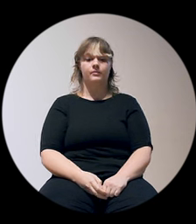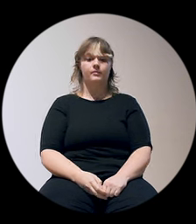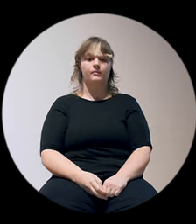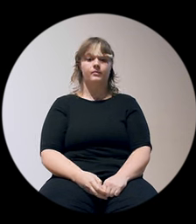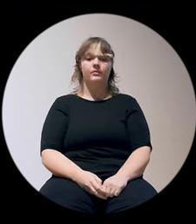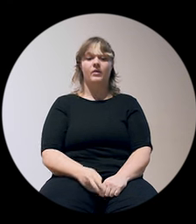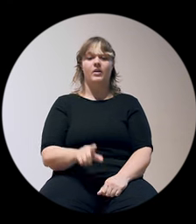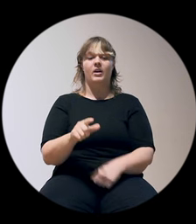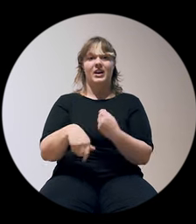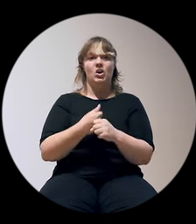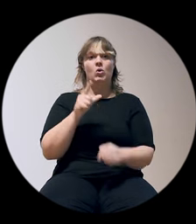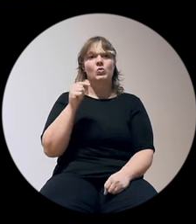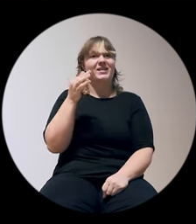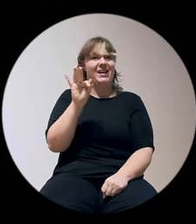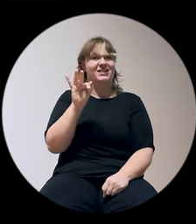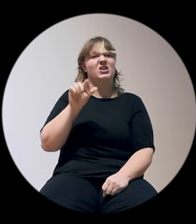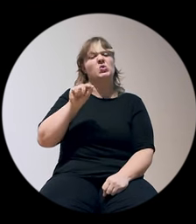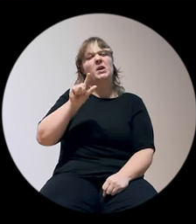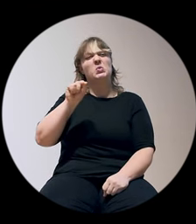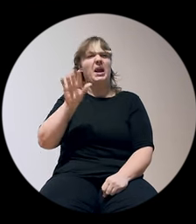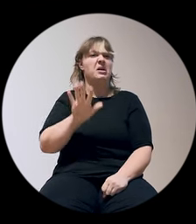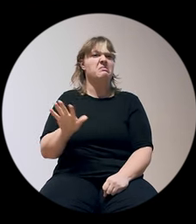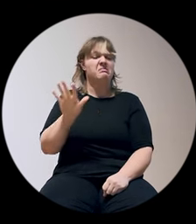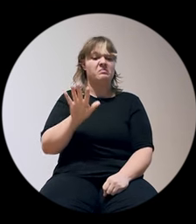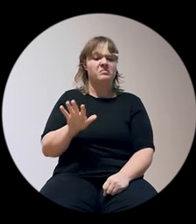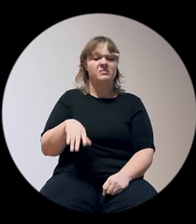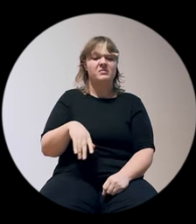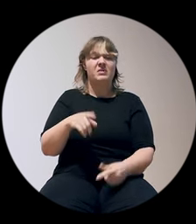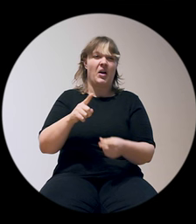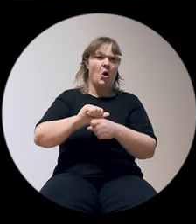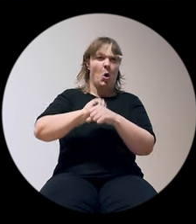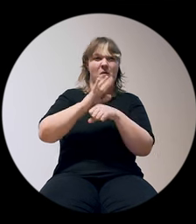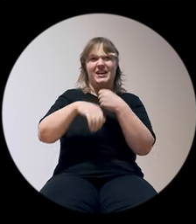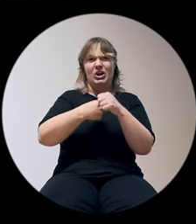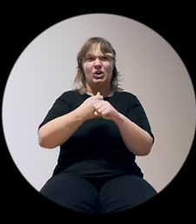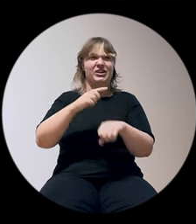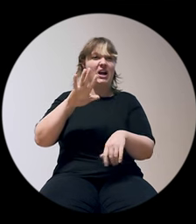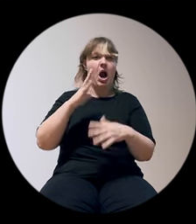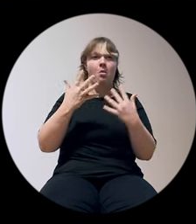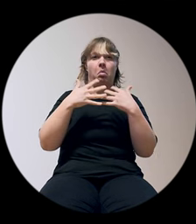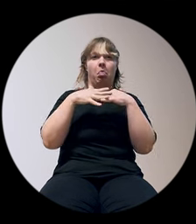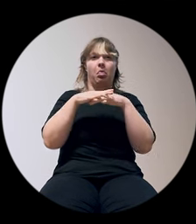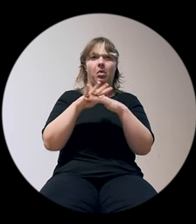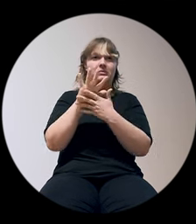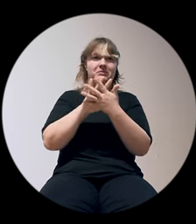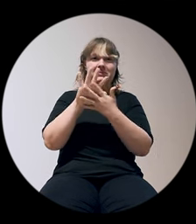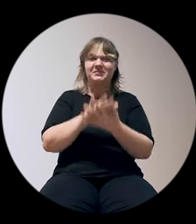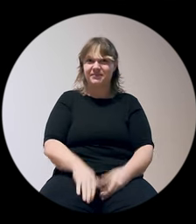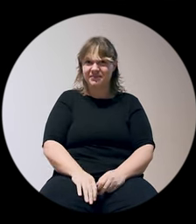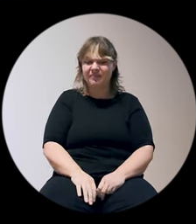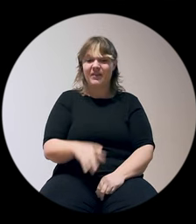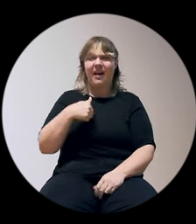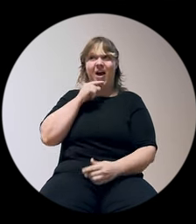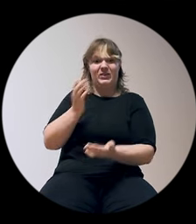In this COVID years are melded together, was asked